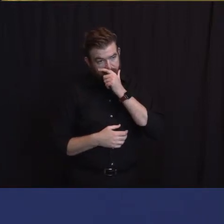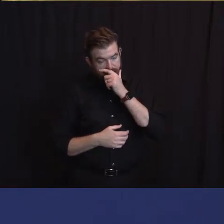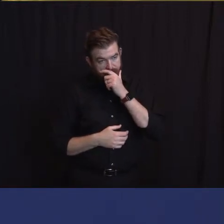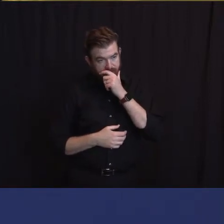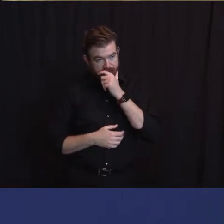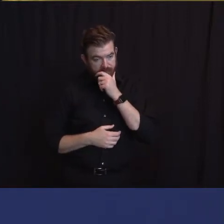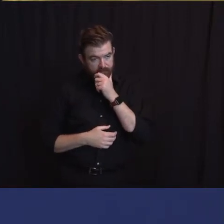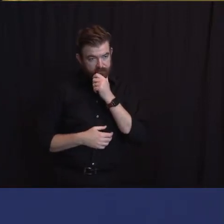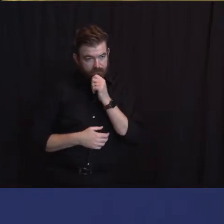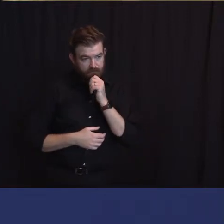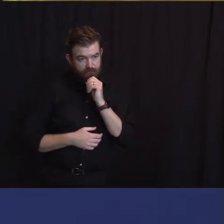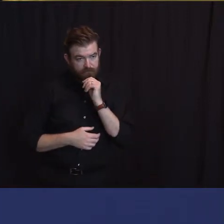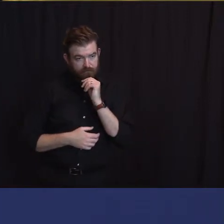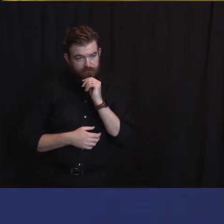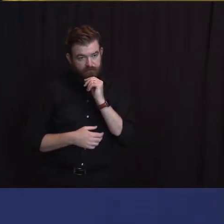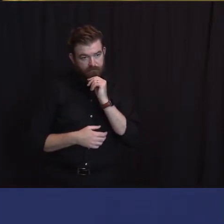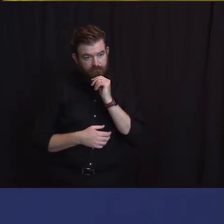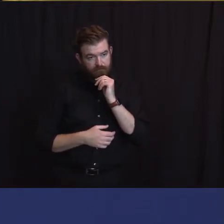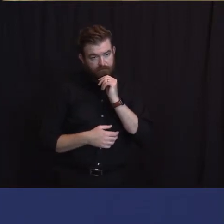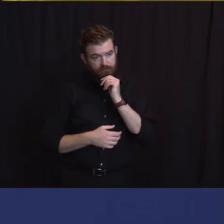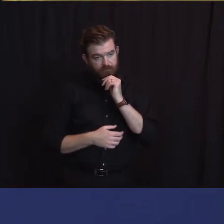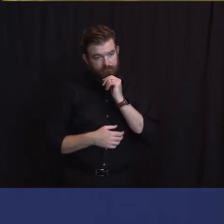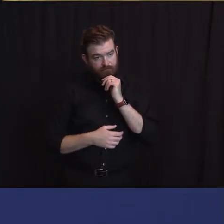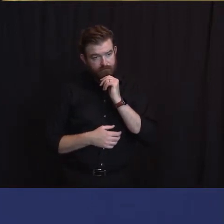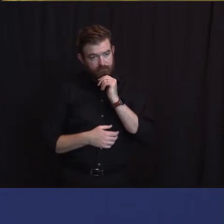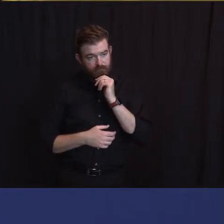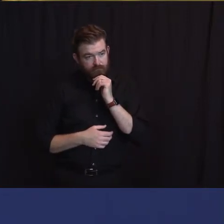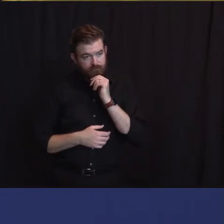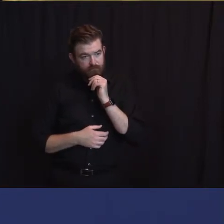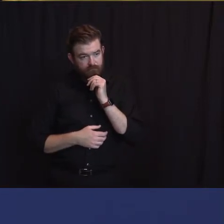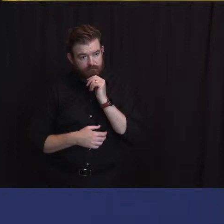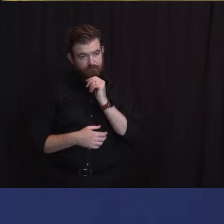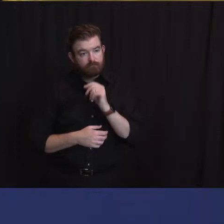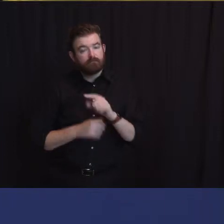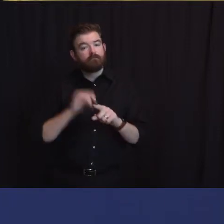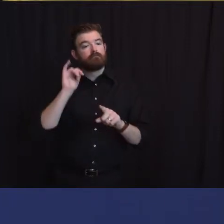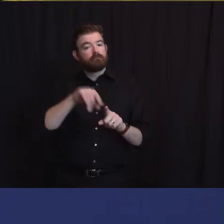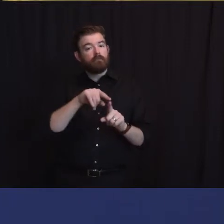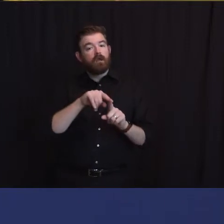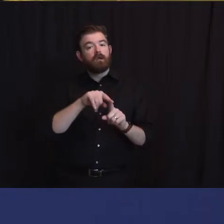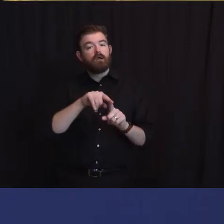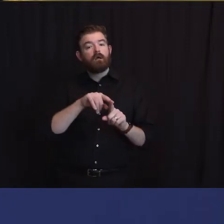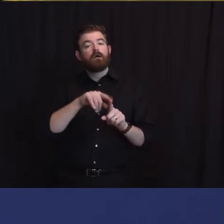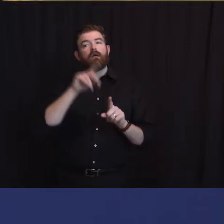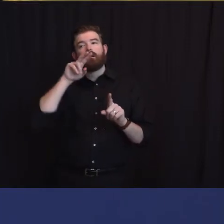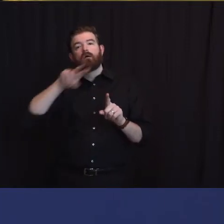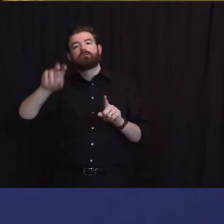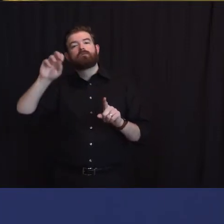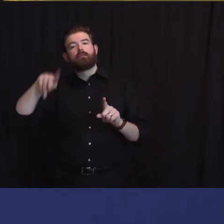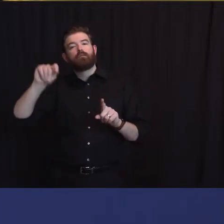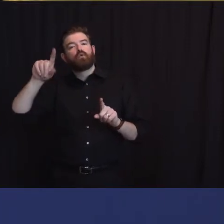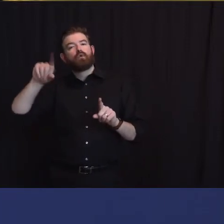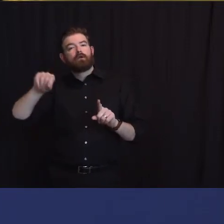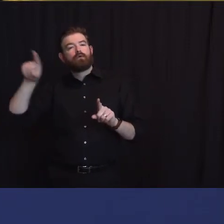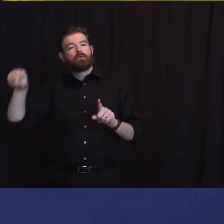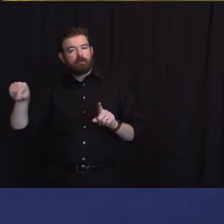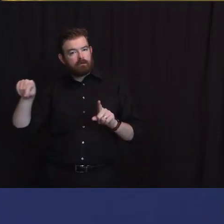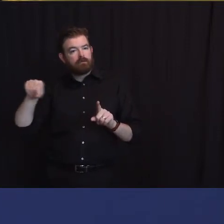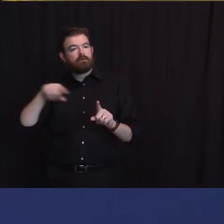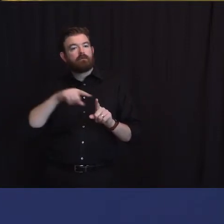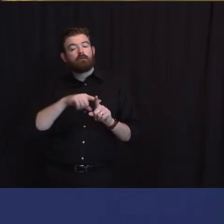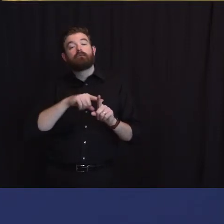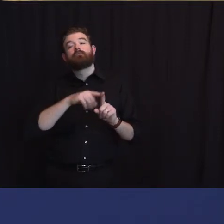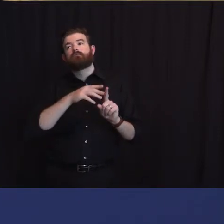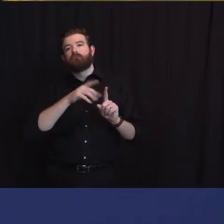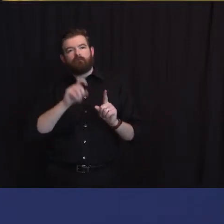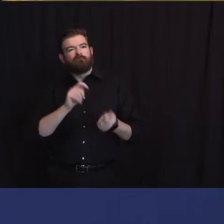that over the course of the summer because this is a pandemic, and it dictates the terms. Are you generally comfortable with that as a time frame? So want